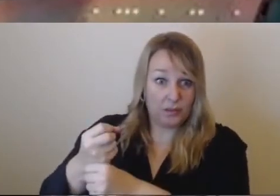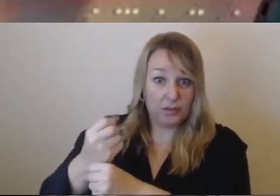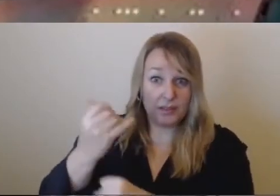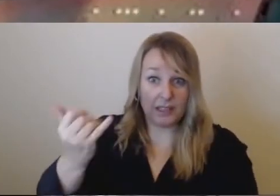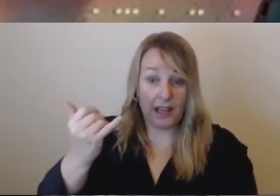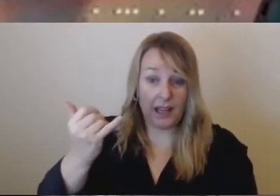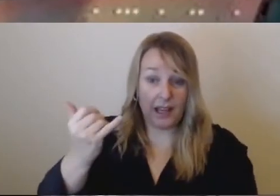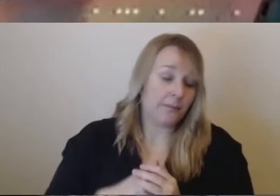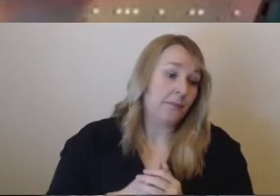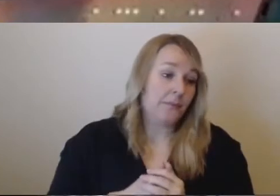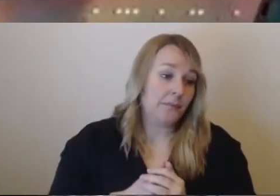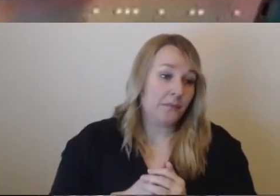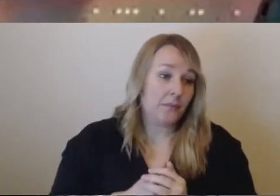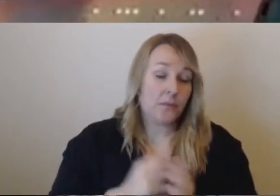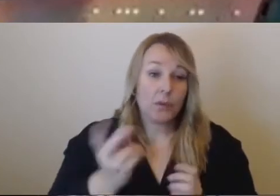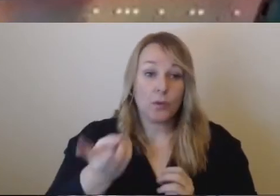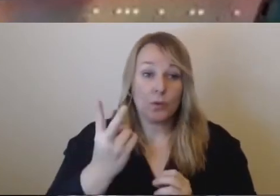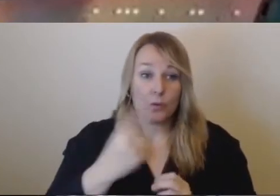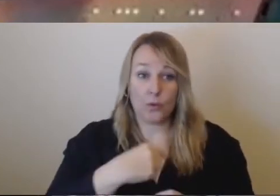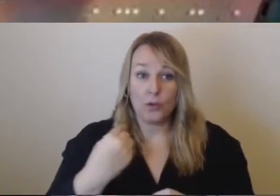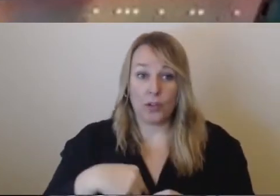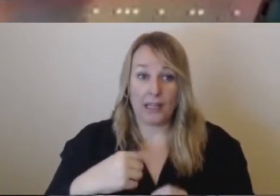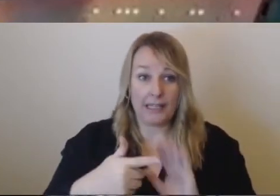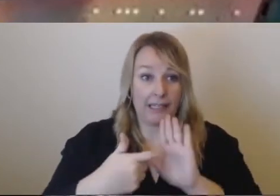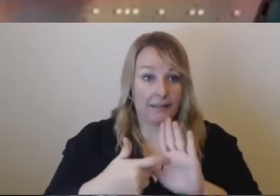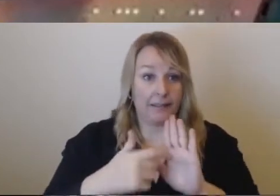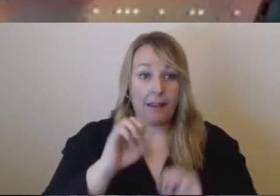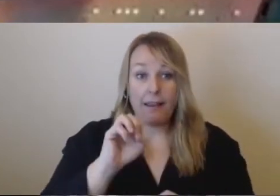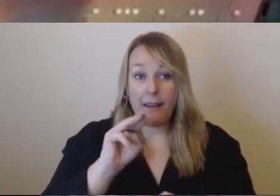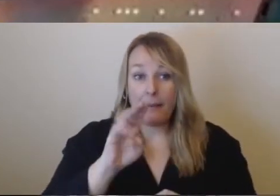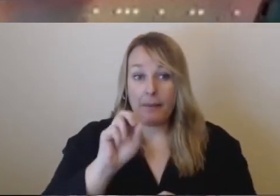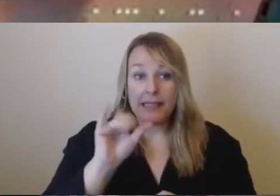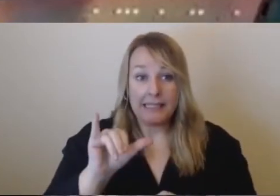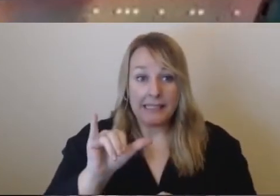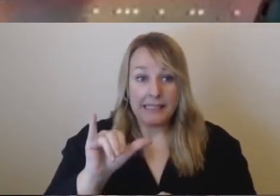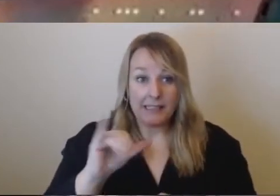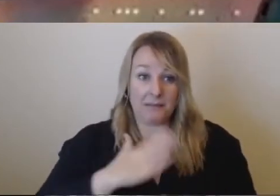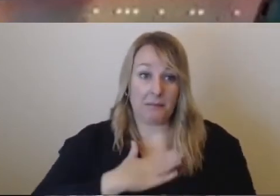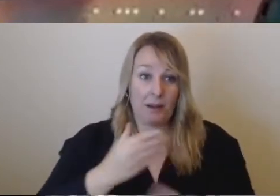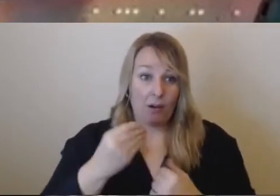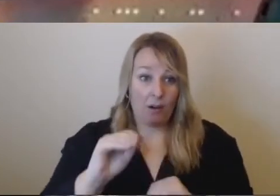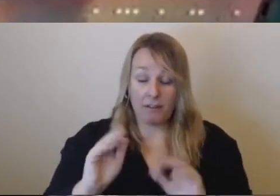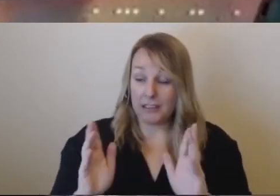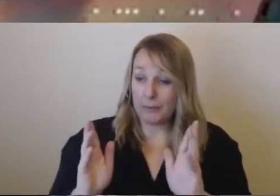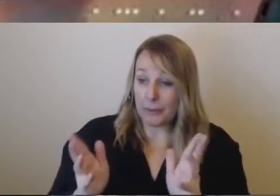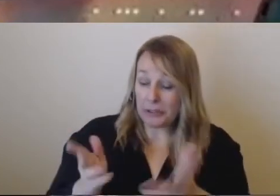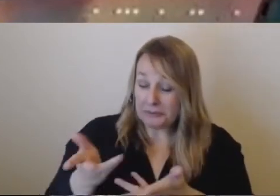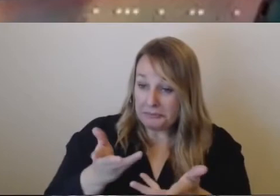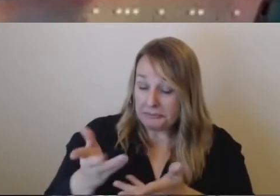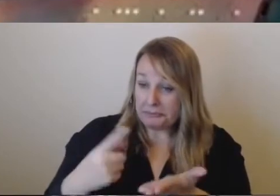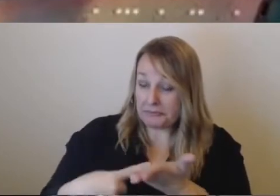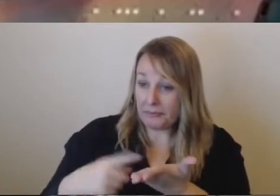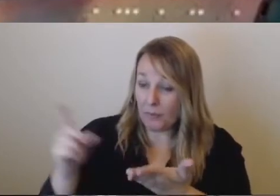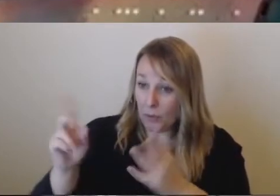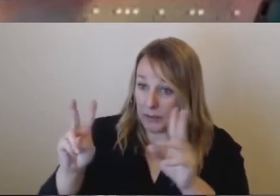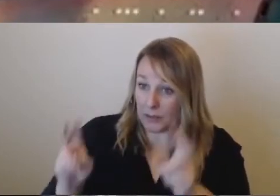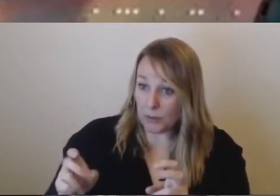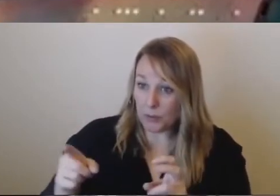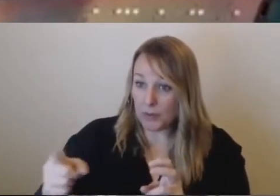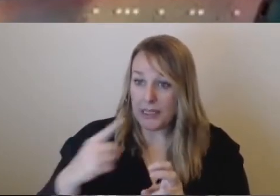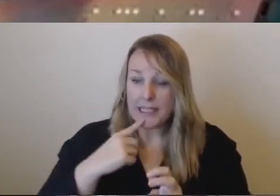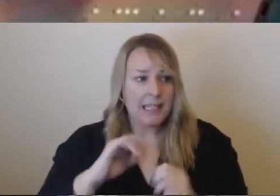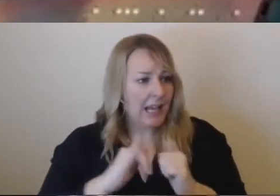two members of the Chinese embassy in my office. And we were talking about these issues. And they're saying, how can we improve